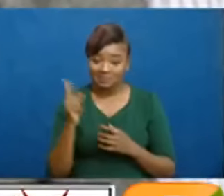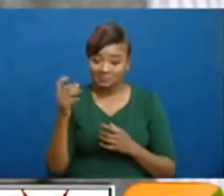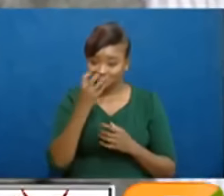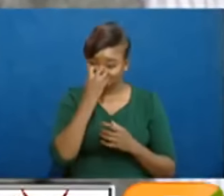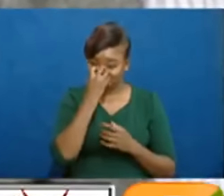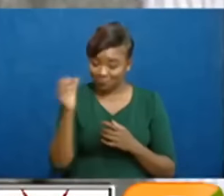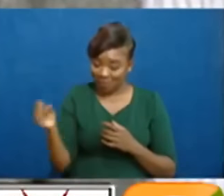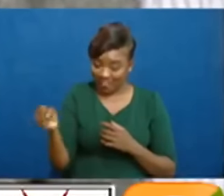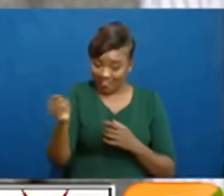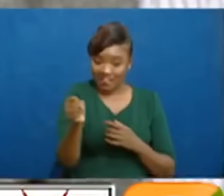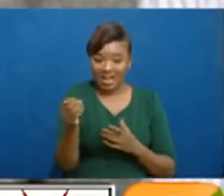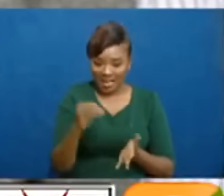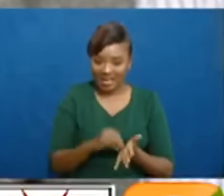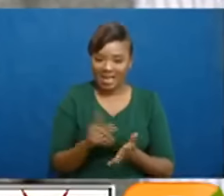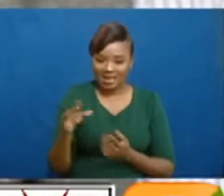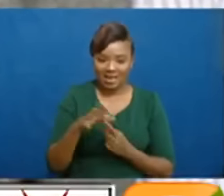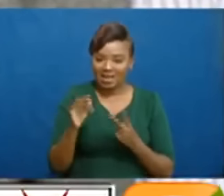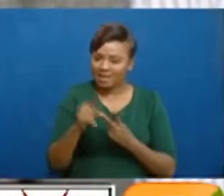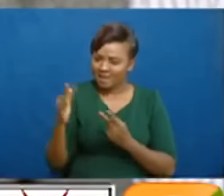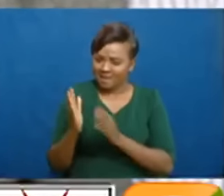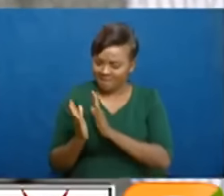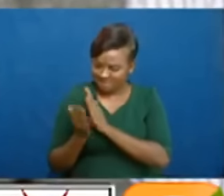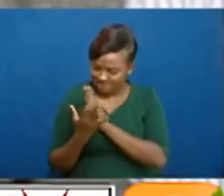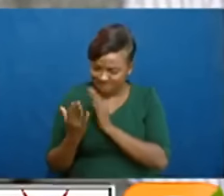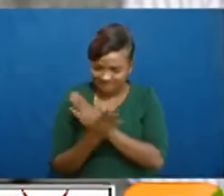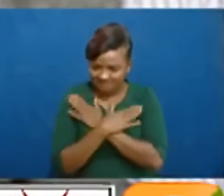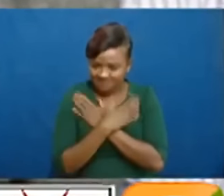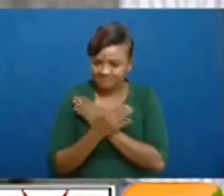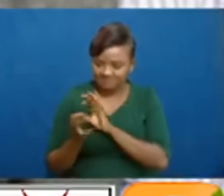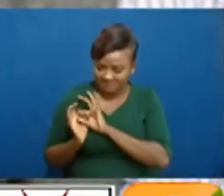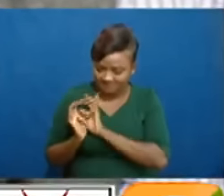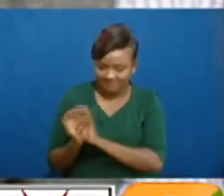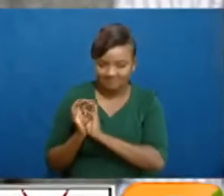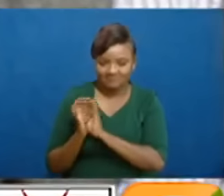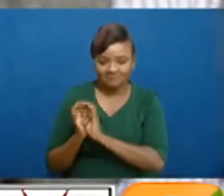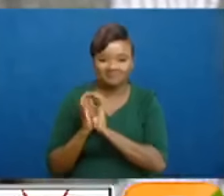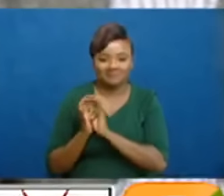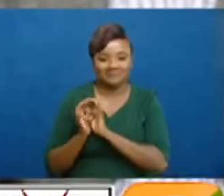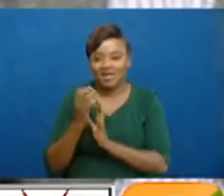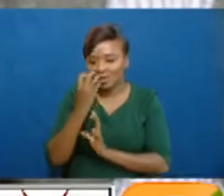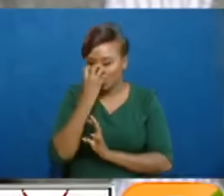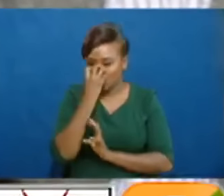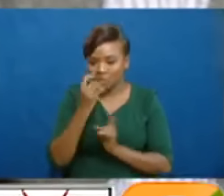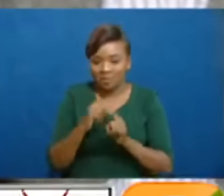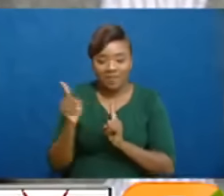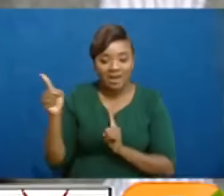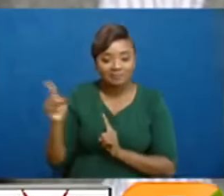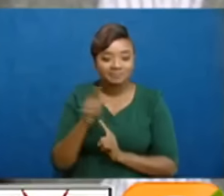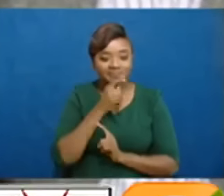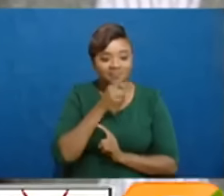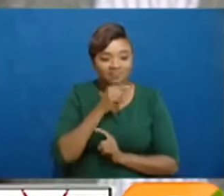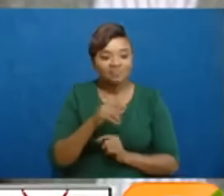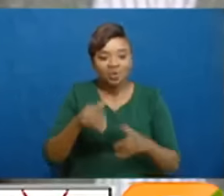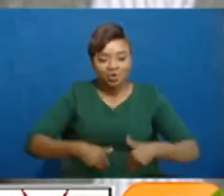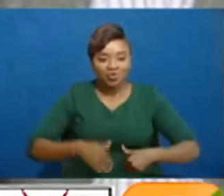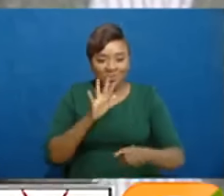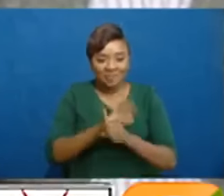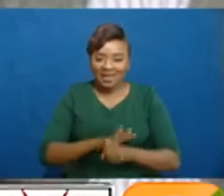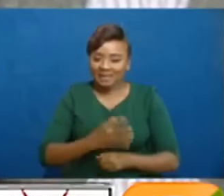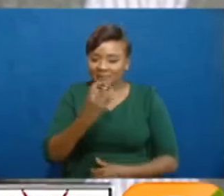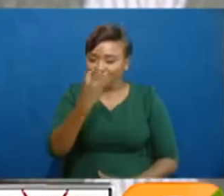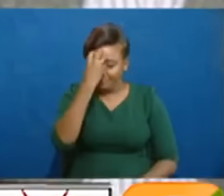a close ally, and an apologetic sidekick. Ironically, Murkomen, whose name enraged the youth, is